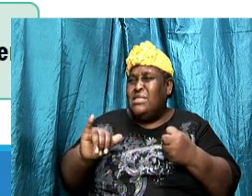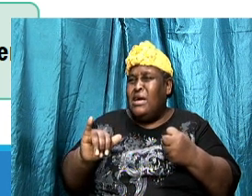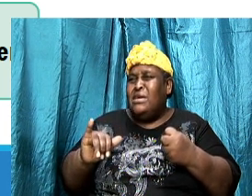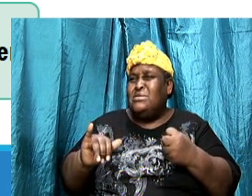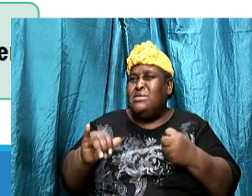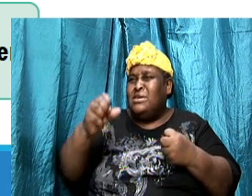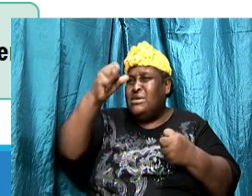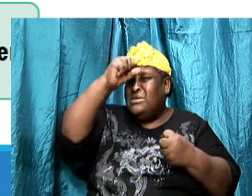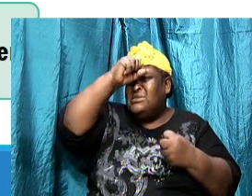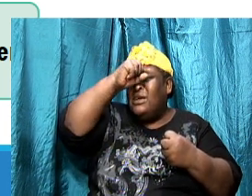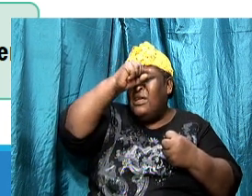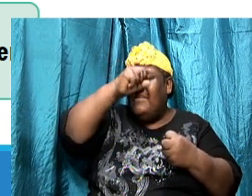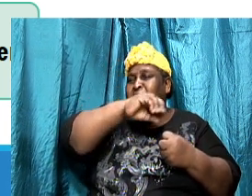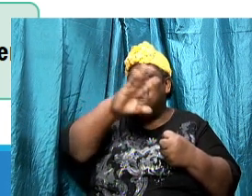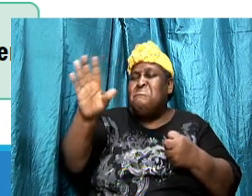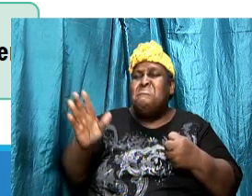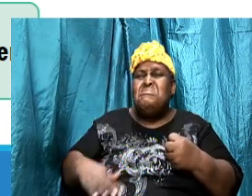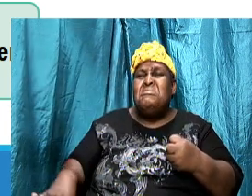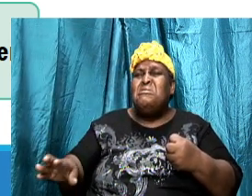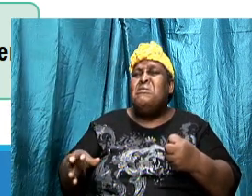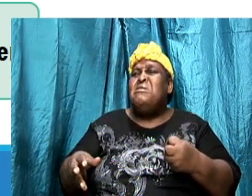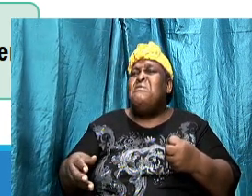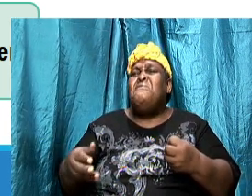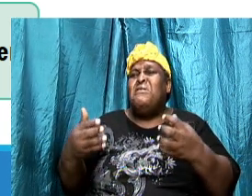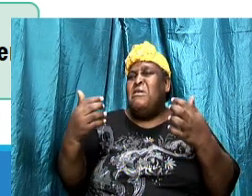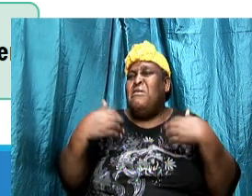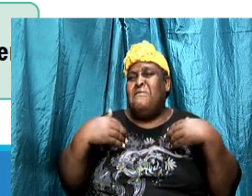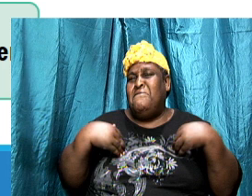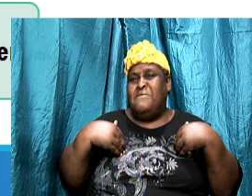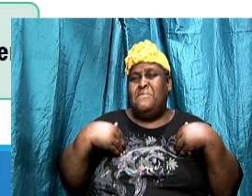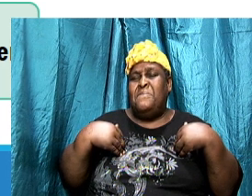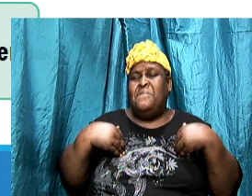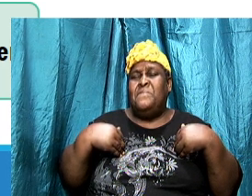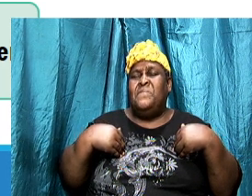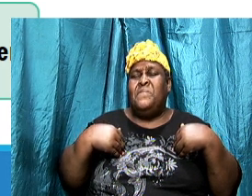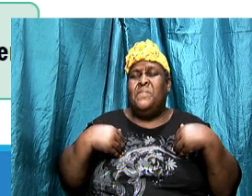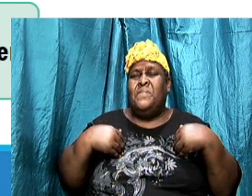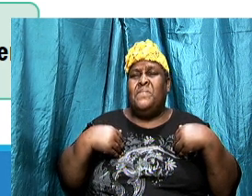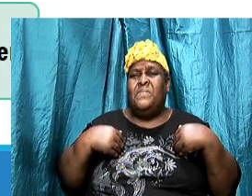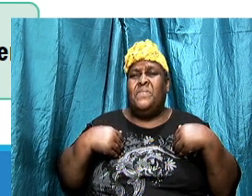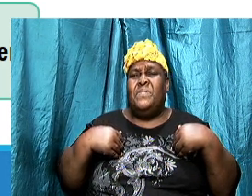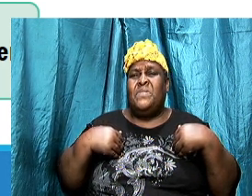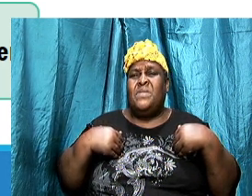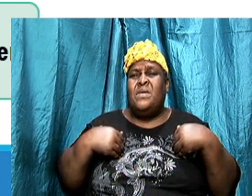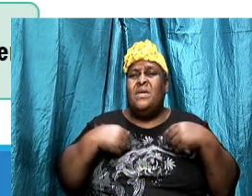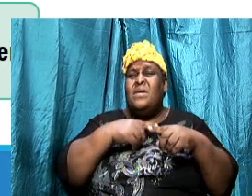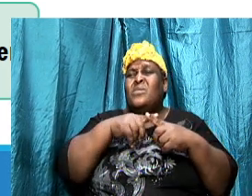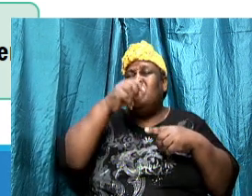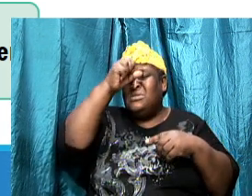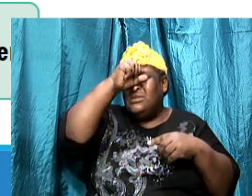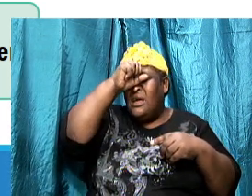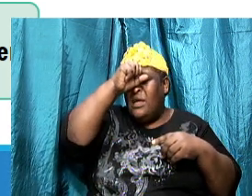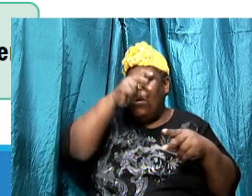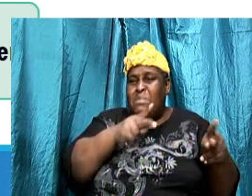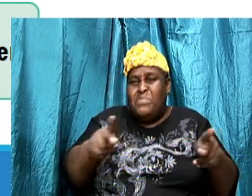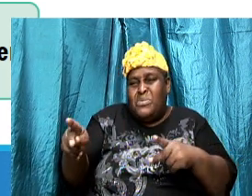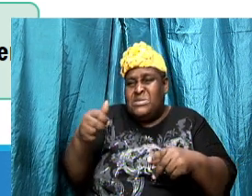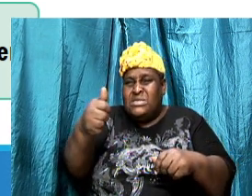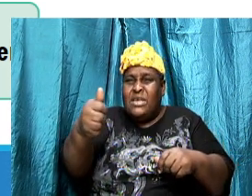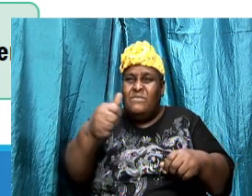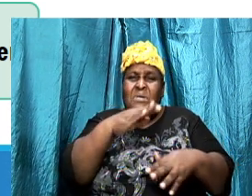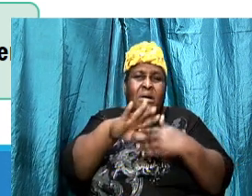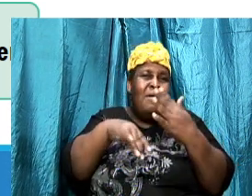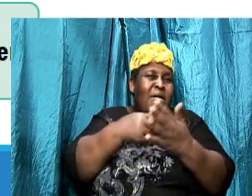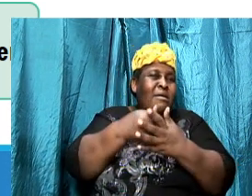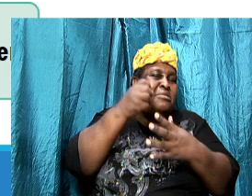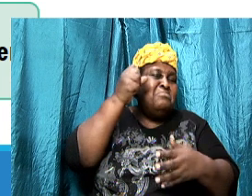that he didn't give into. And after he put himself through all that experience,